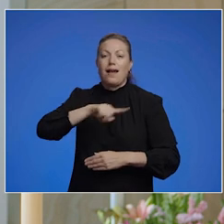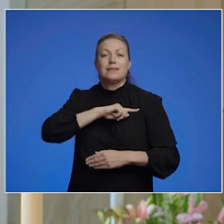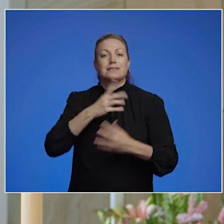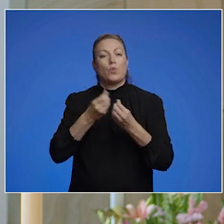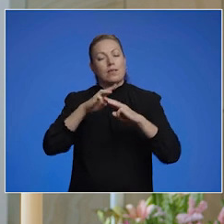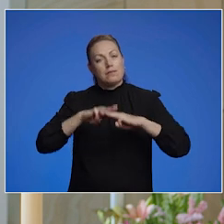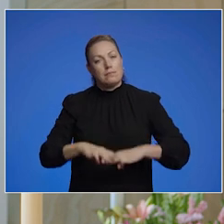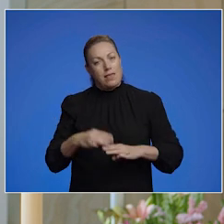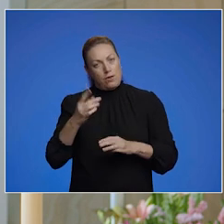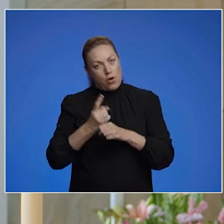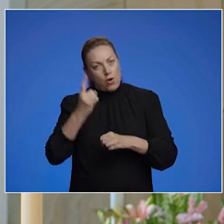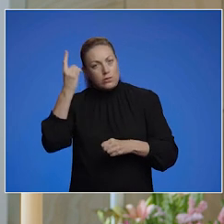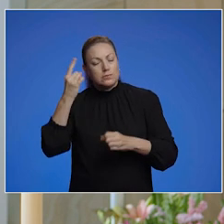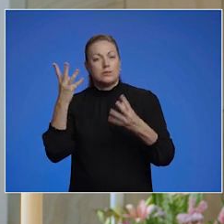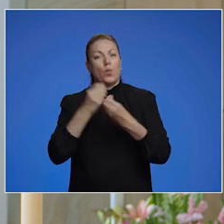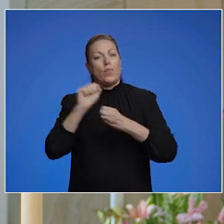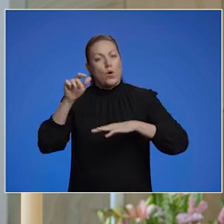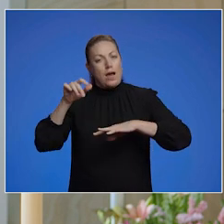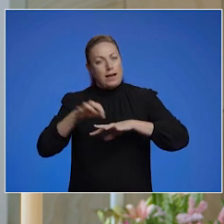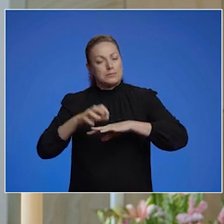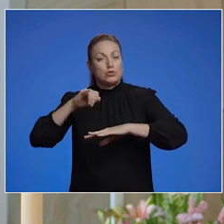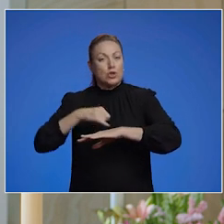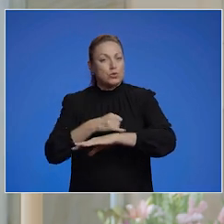Blessed Virgin Mary, Mother of God, with Blessed